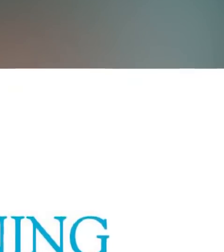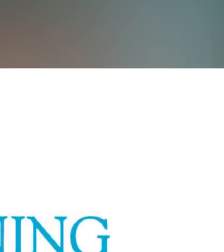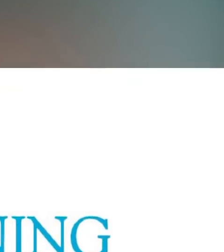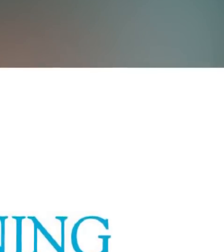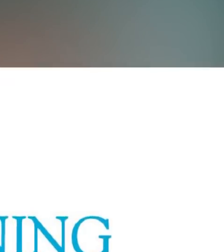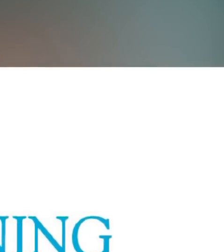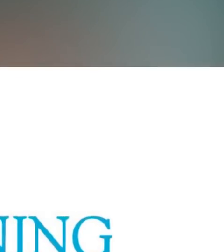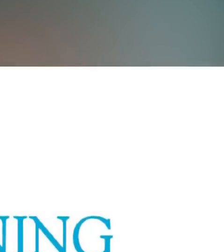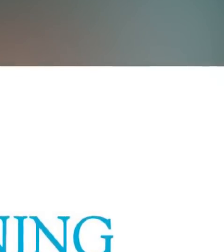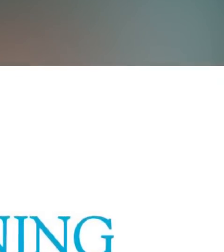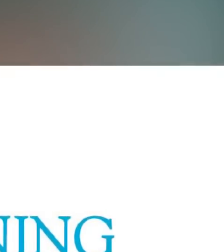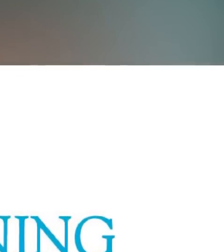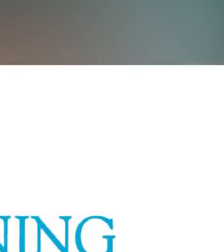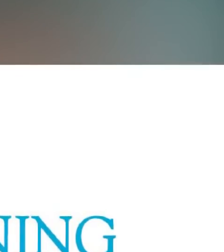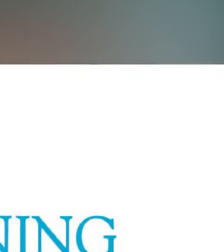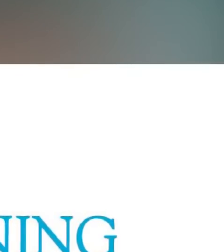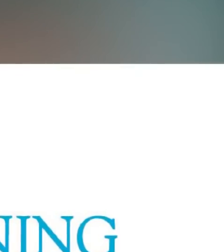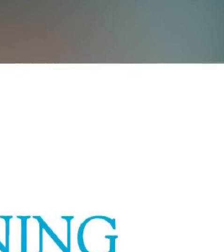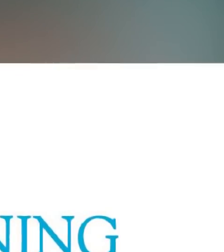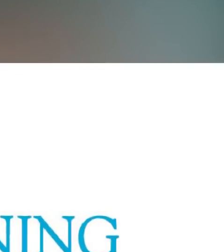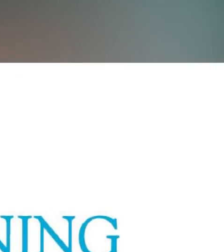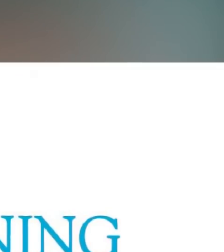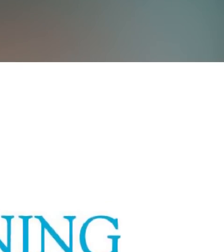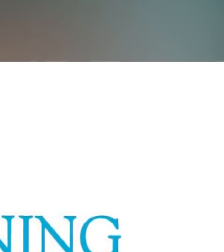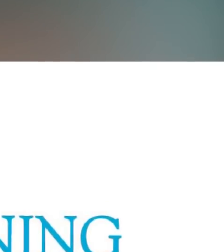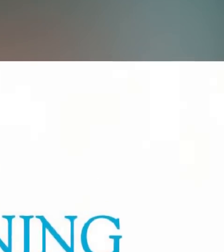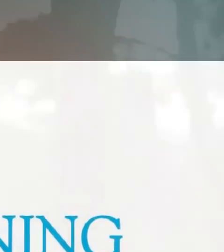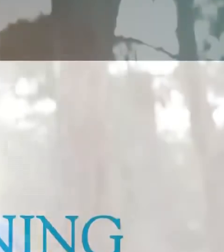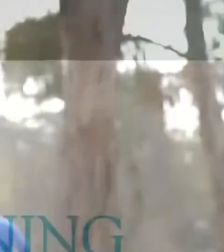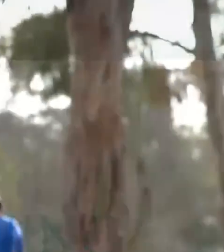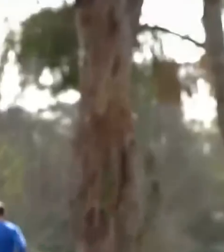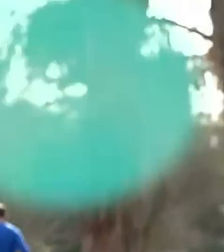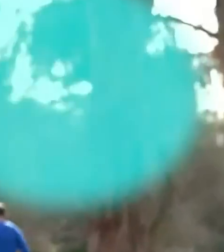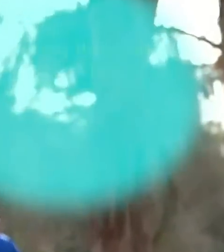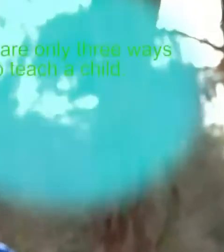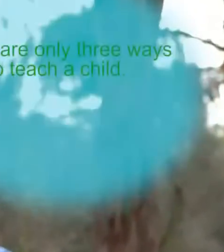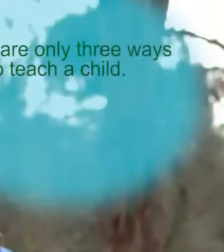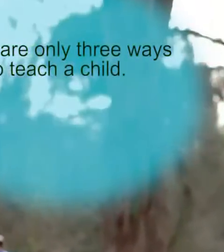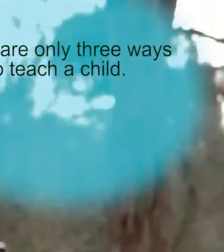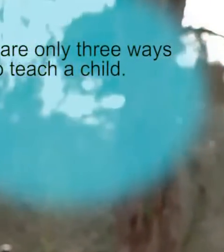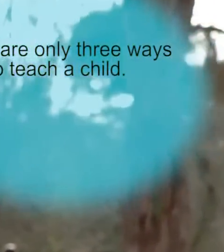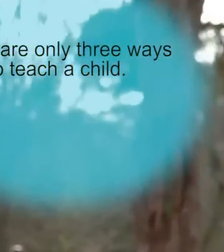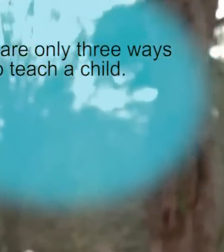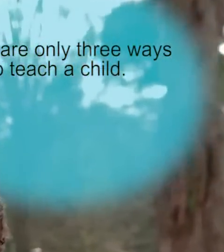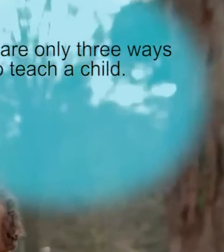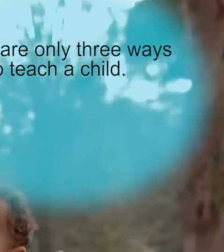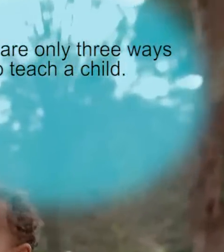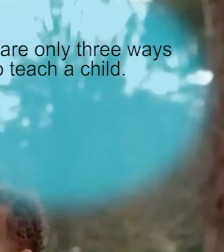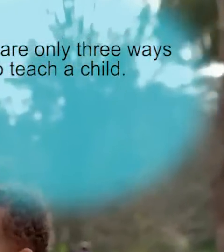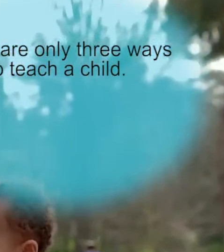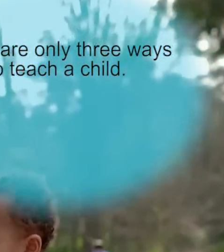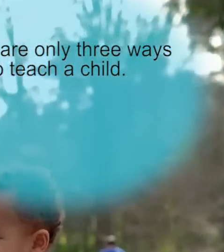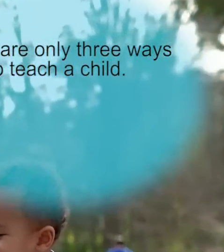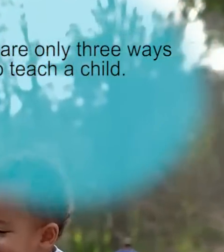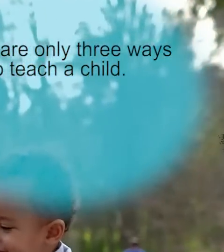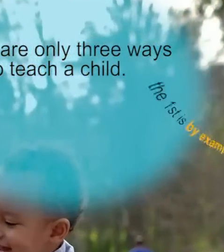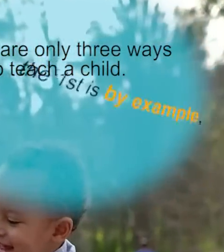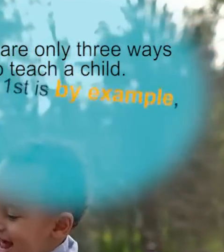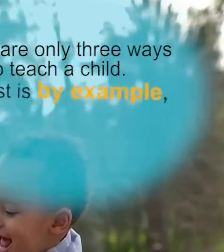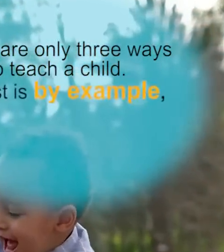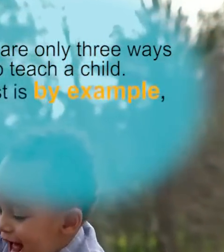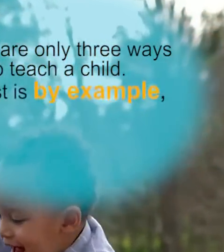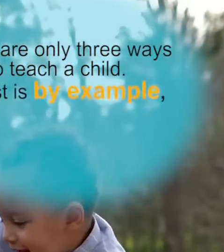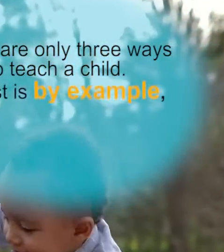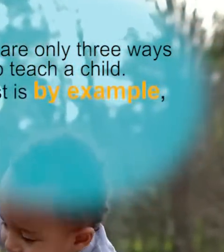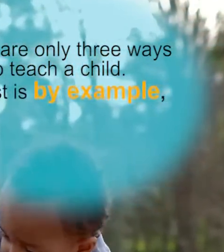Planning Board now presents a parenting tip from Albert Schweitzer. There are only 3 ways to teach a child. The first